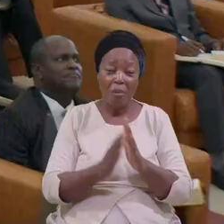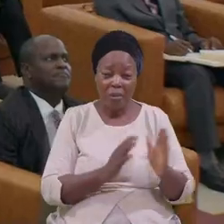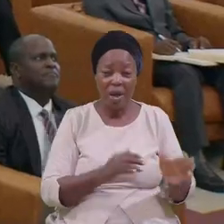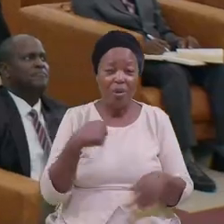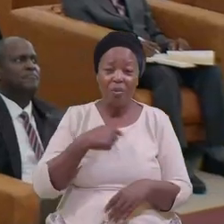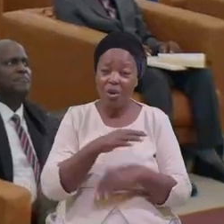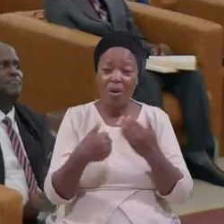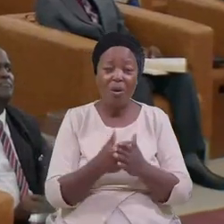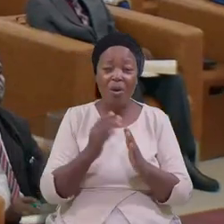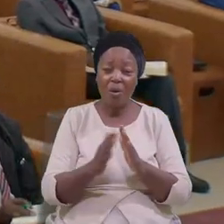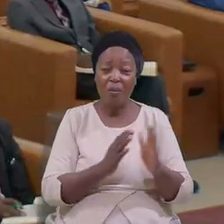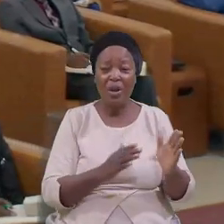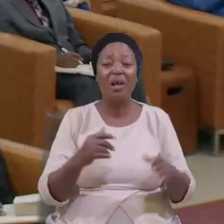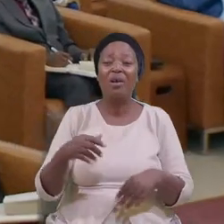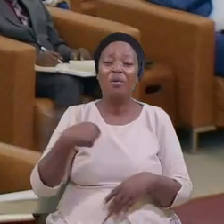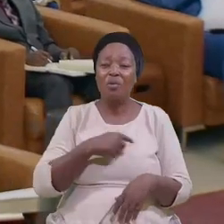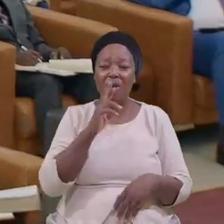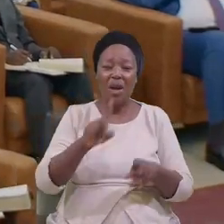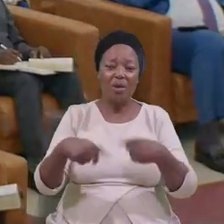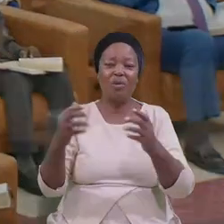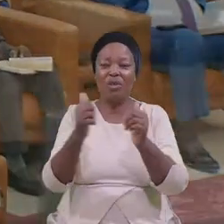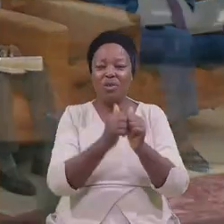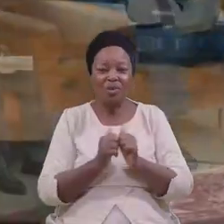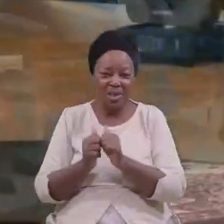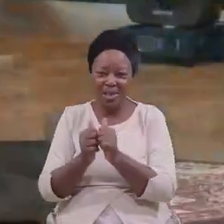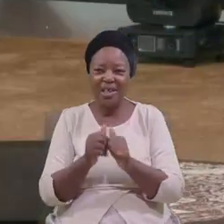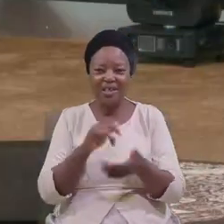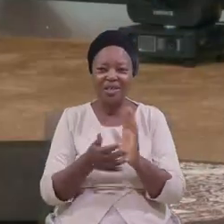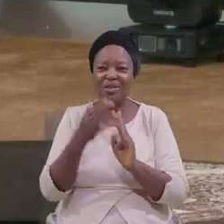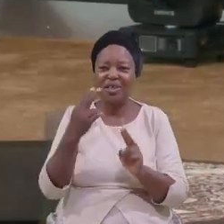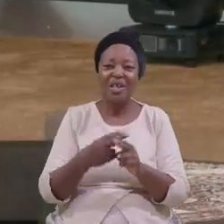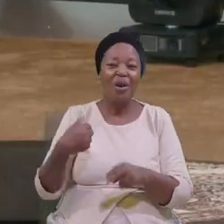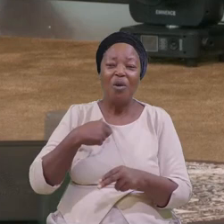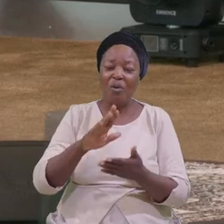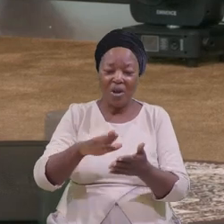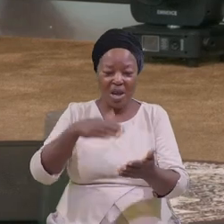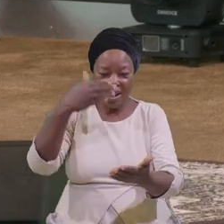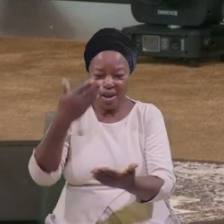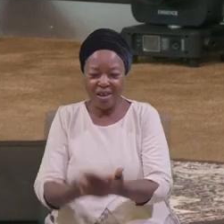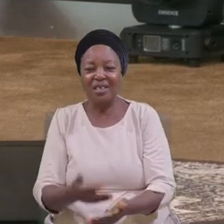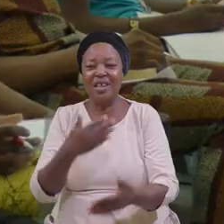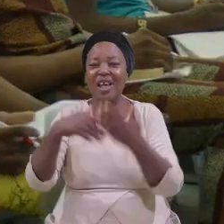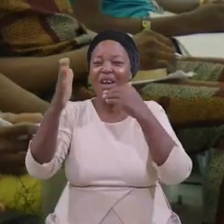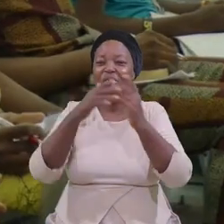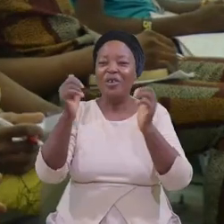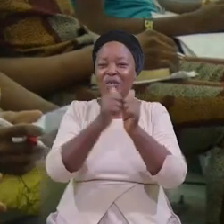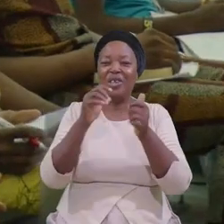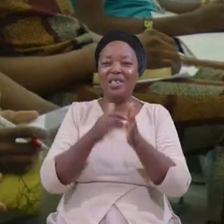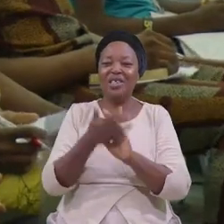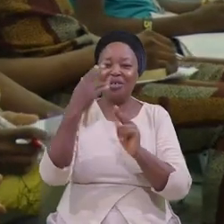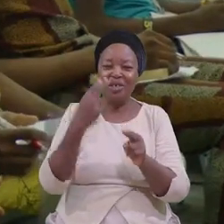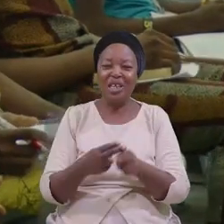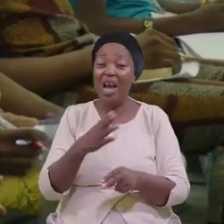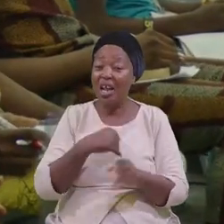we all plan, we are going together. We will reach heaven together. And if